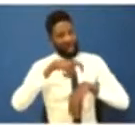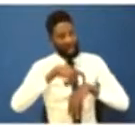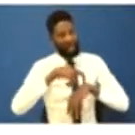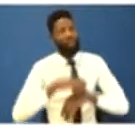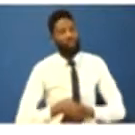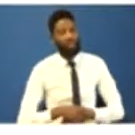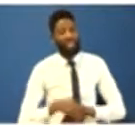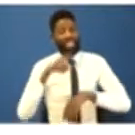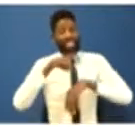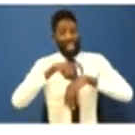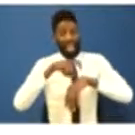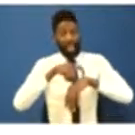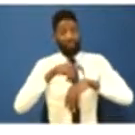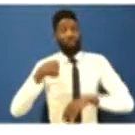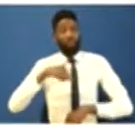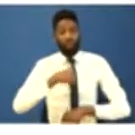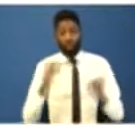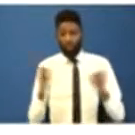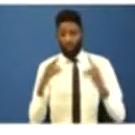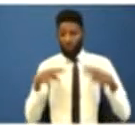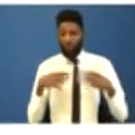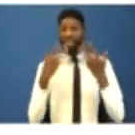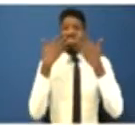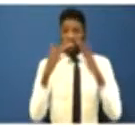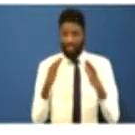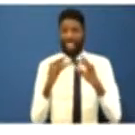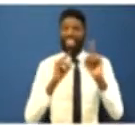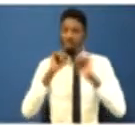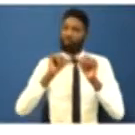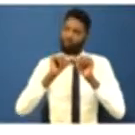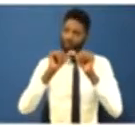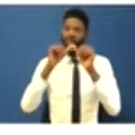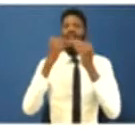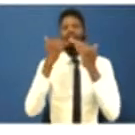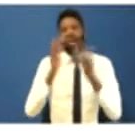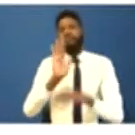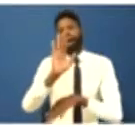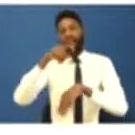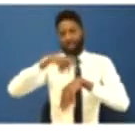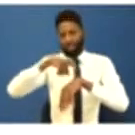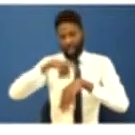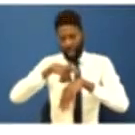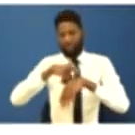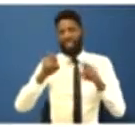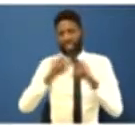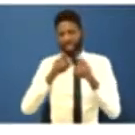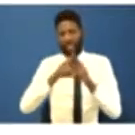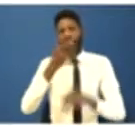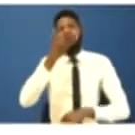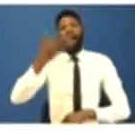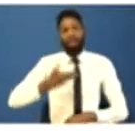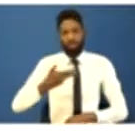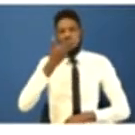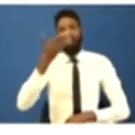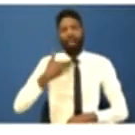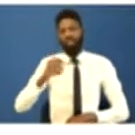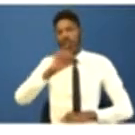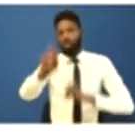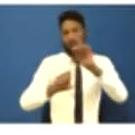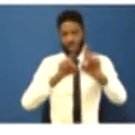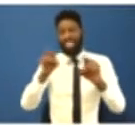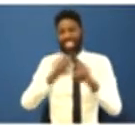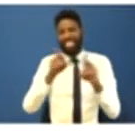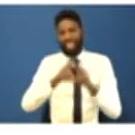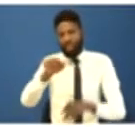when we get back from this break the debate continues and we thank you for your time and responding to the questions and also the